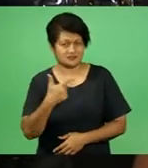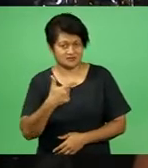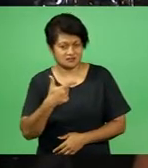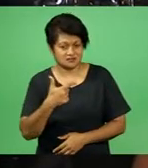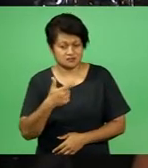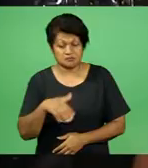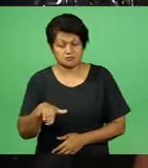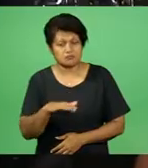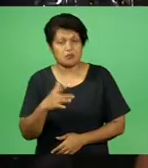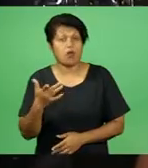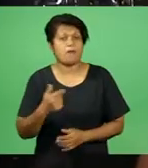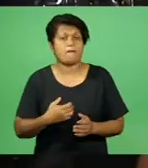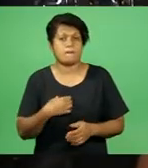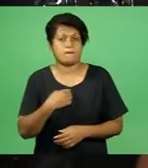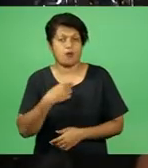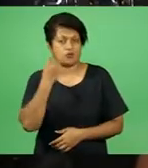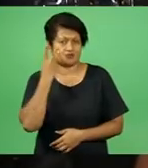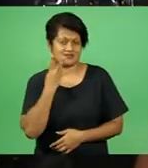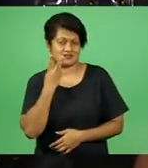more likely to be females.